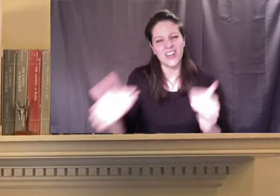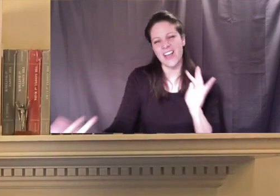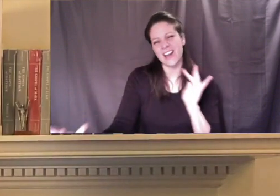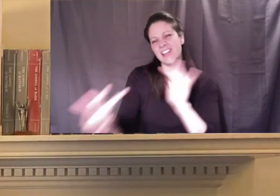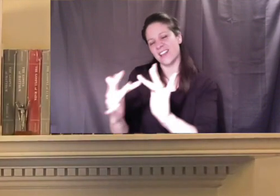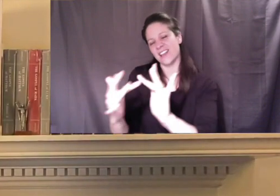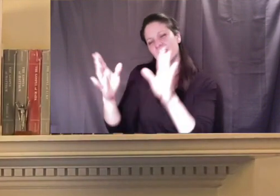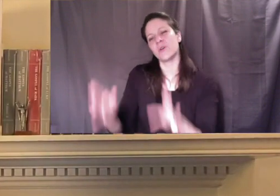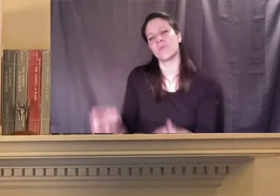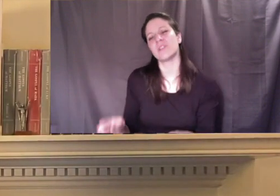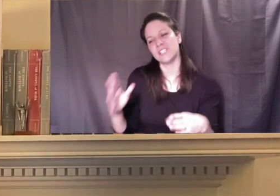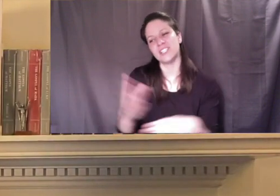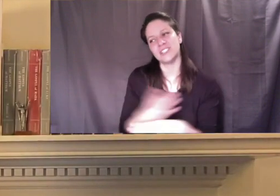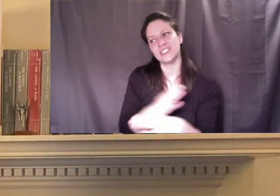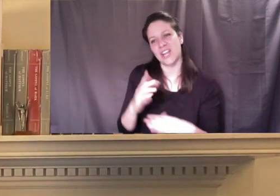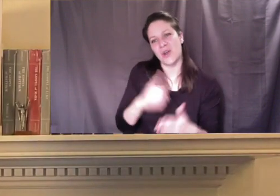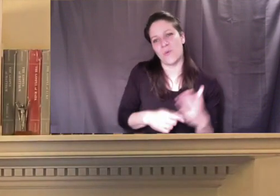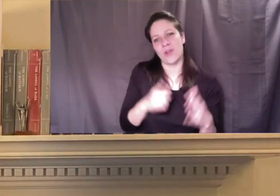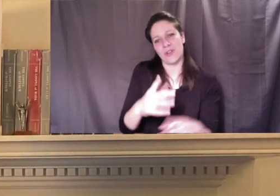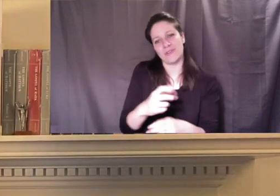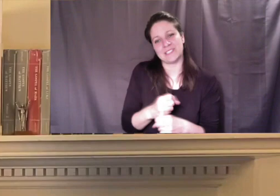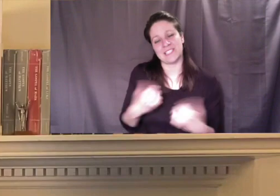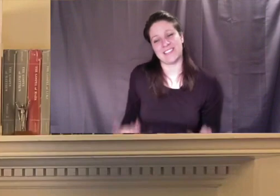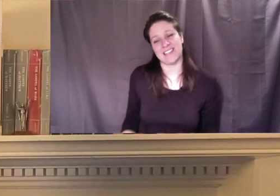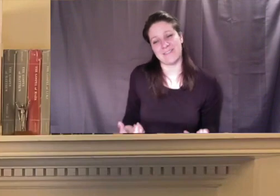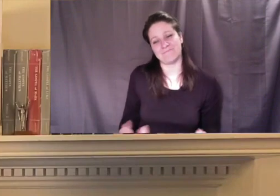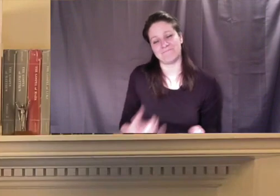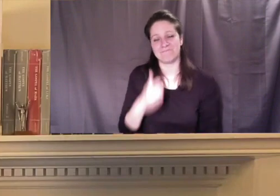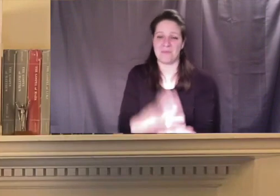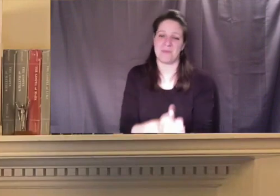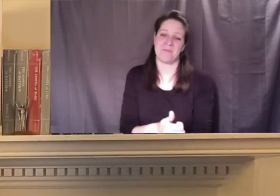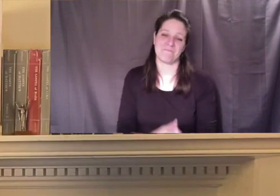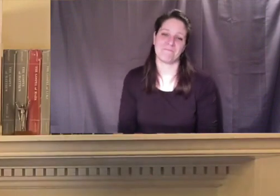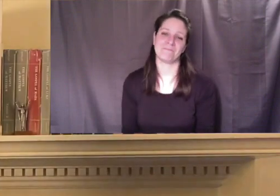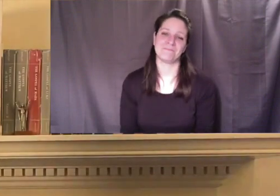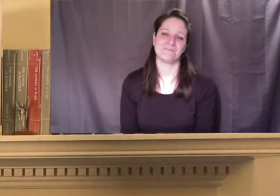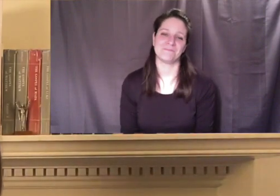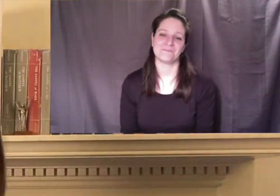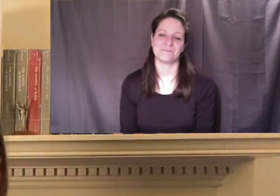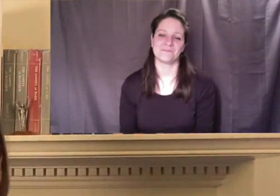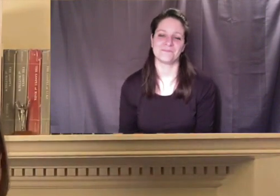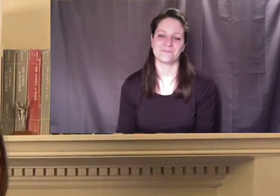message. Make a connection to someone else and share what you have received this day.